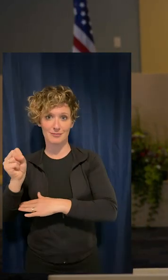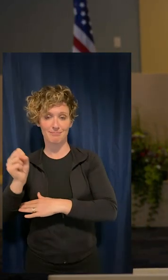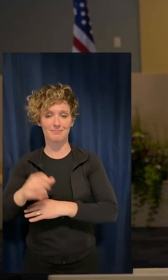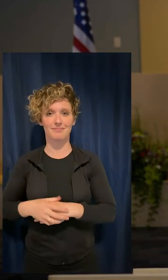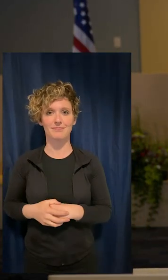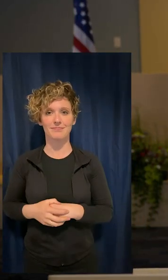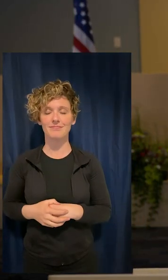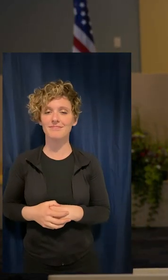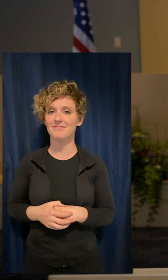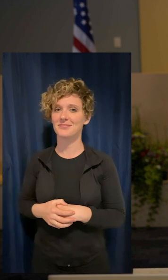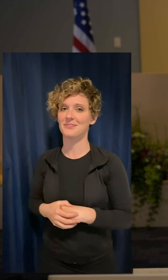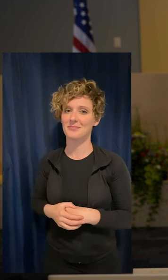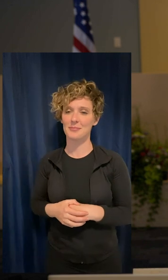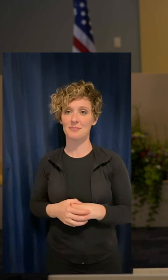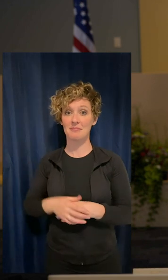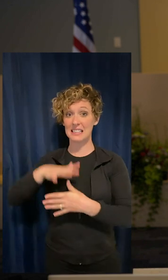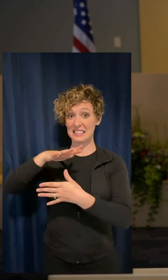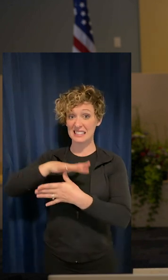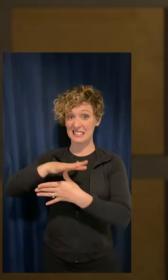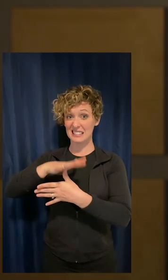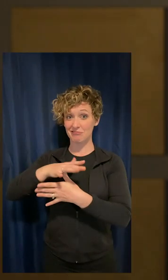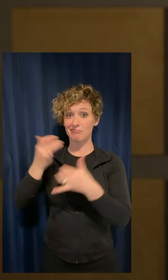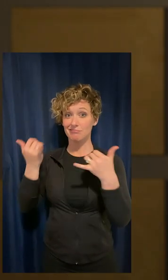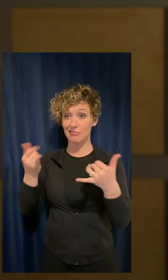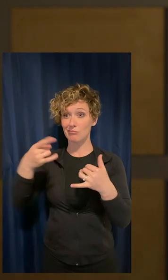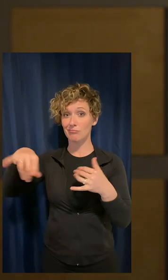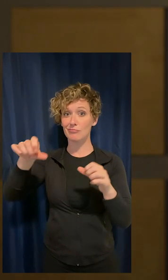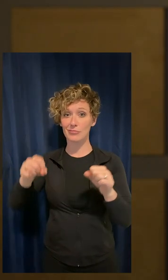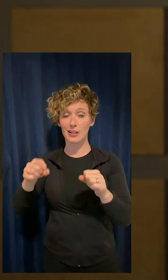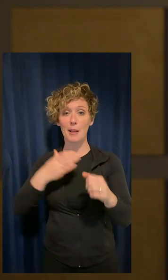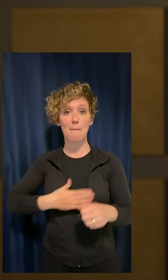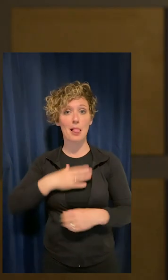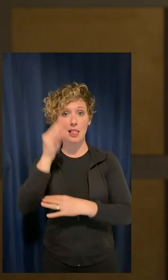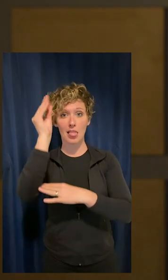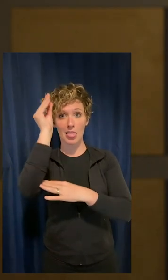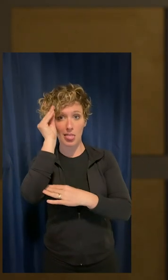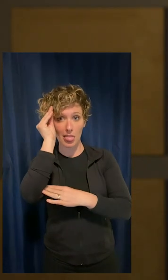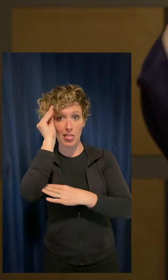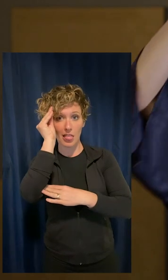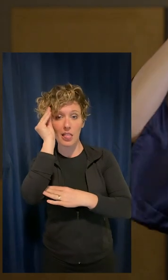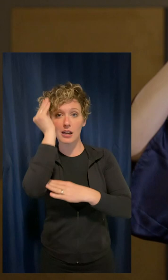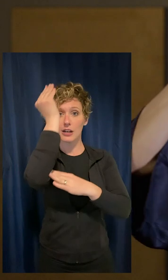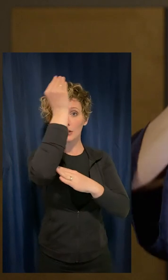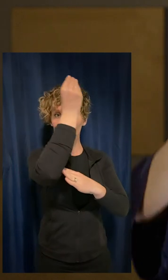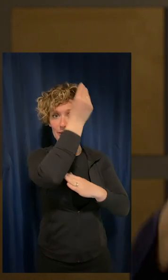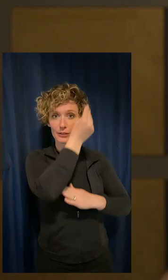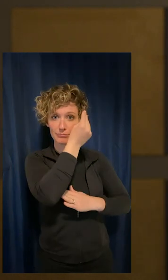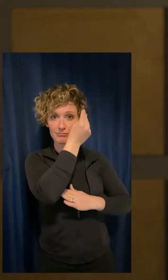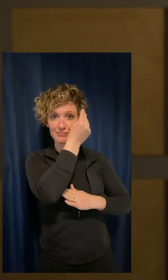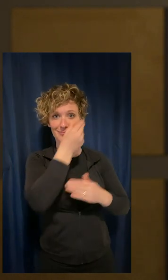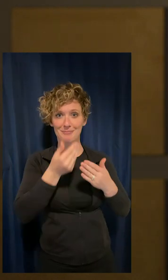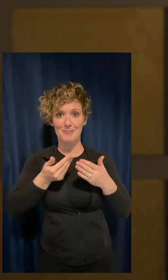Seniors, at this time, please move your tassels from the right to the left before taking your seats again.